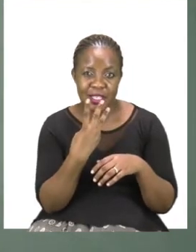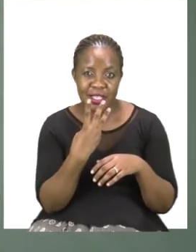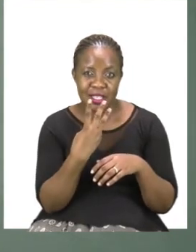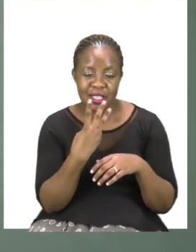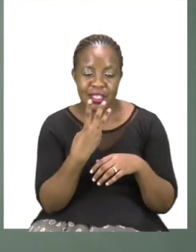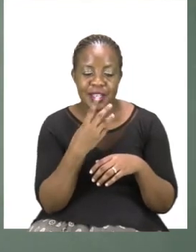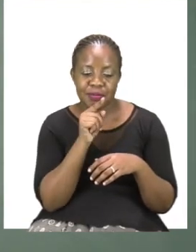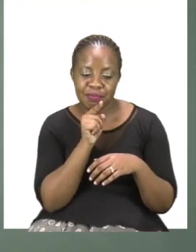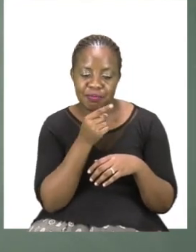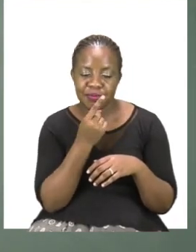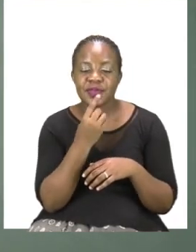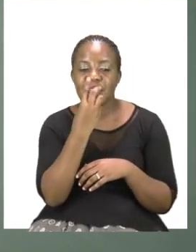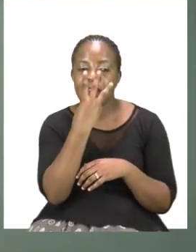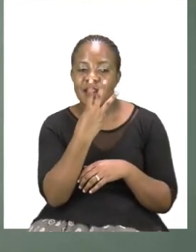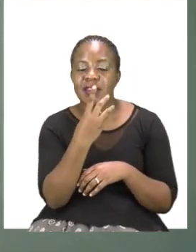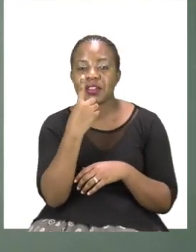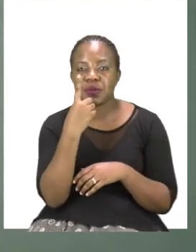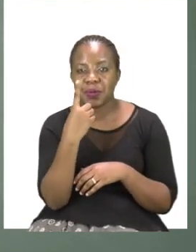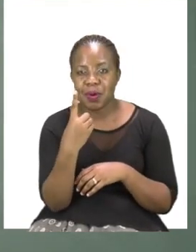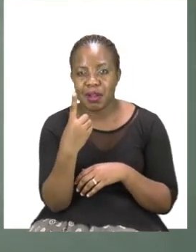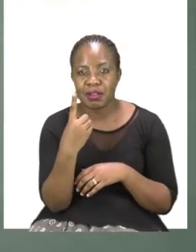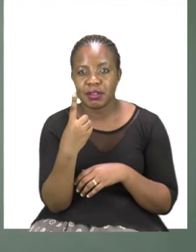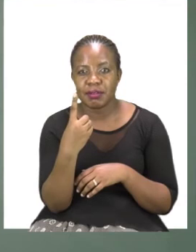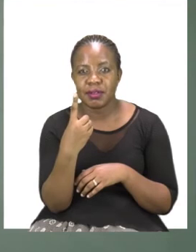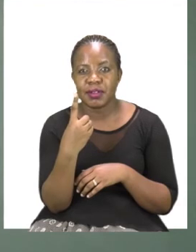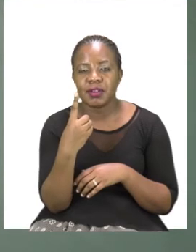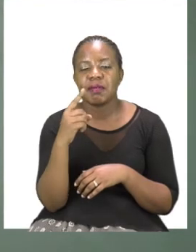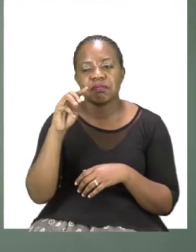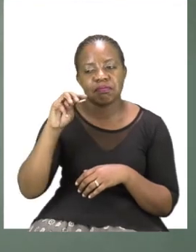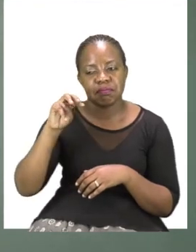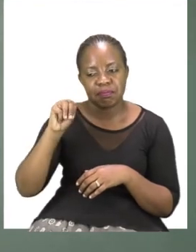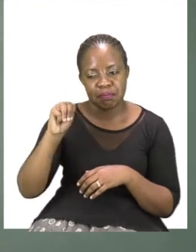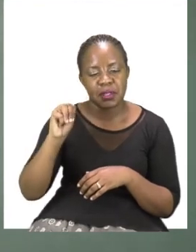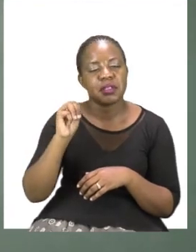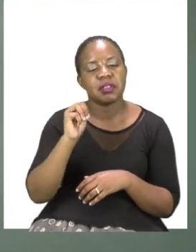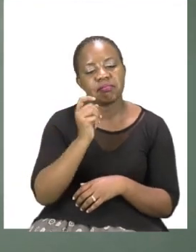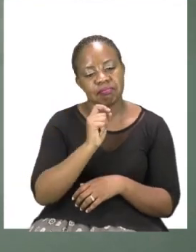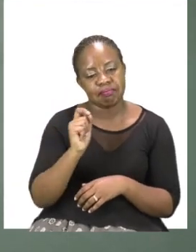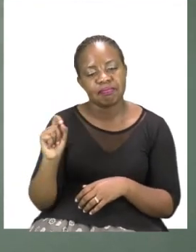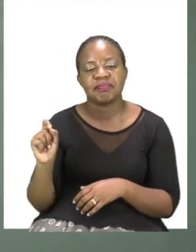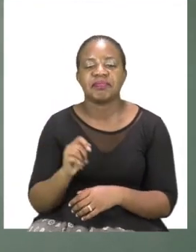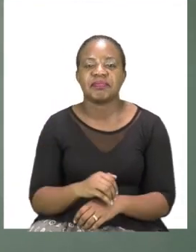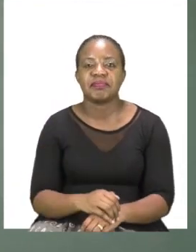write 31 for the number, and then we write